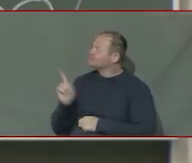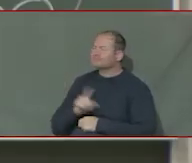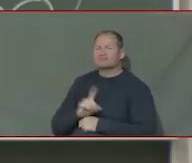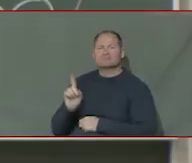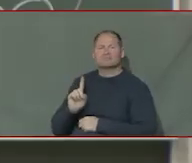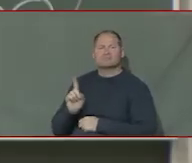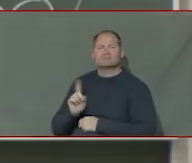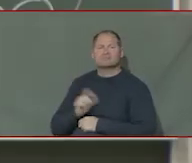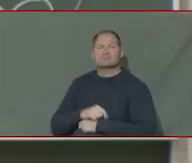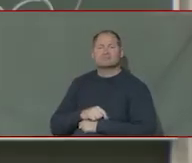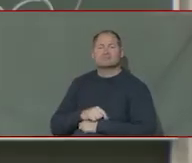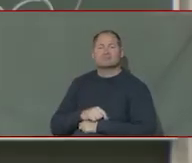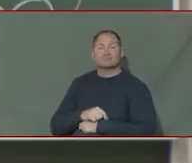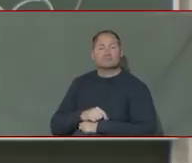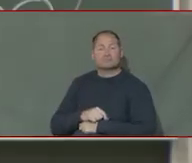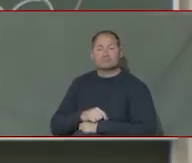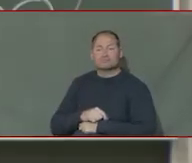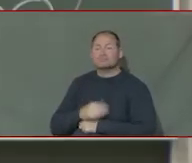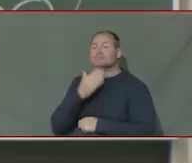Thank you so much.